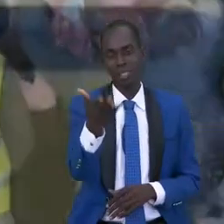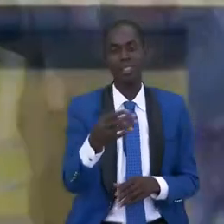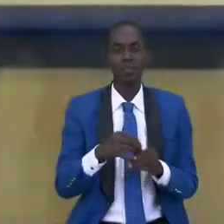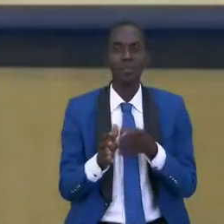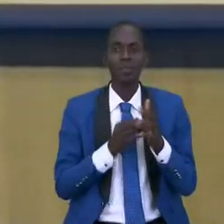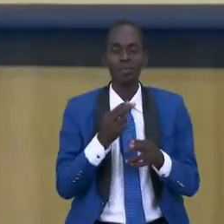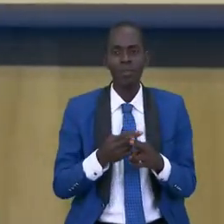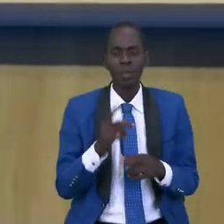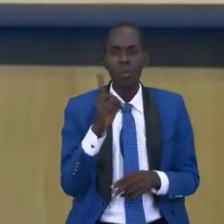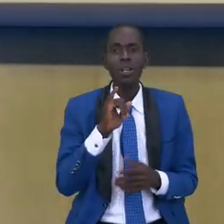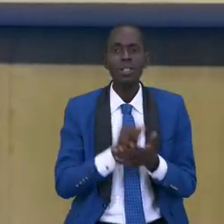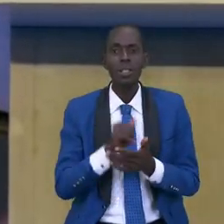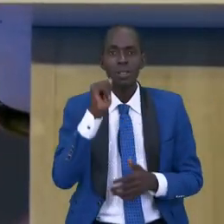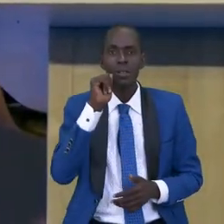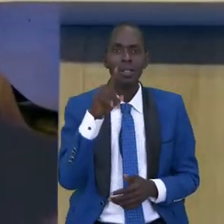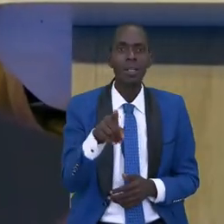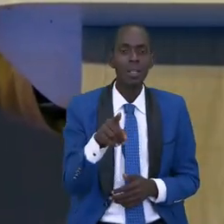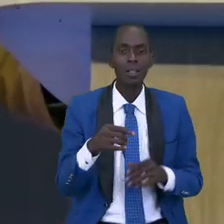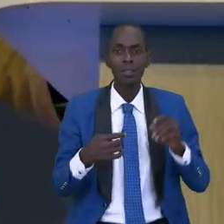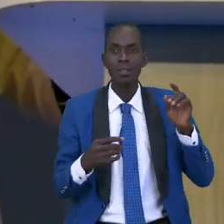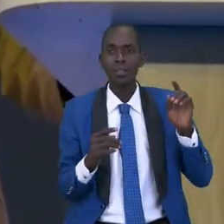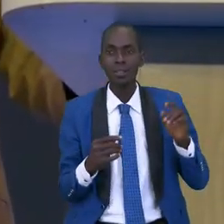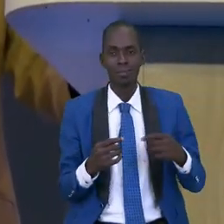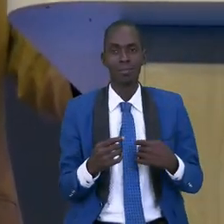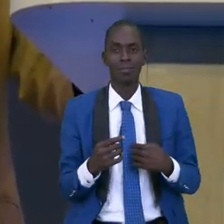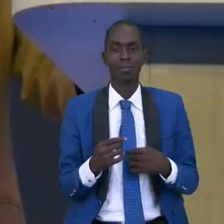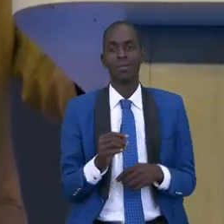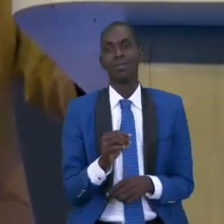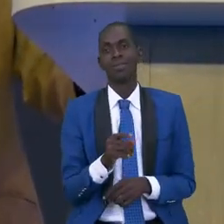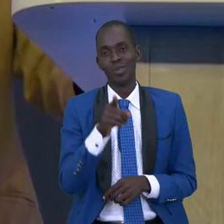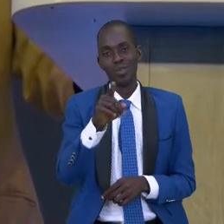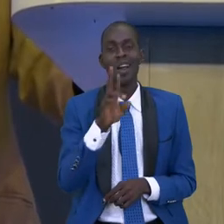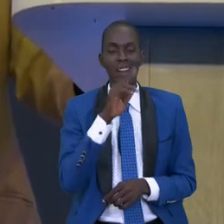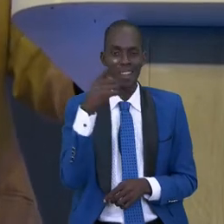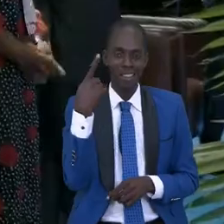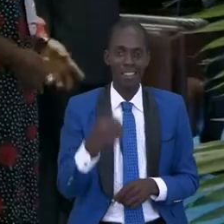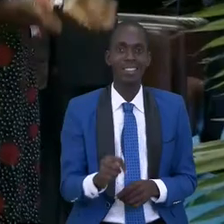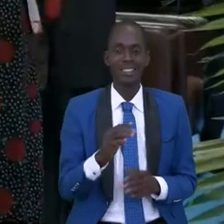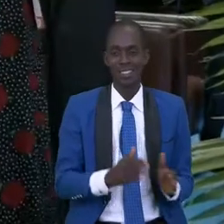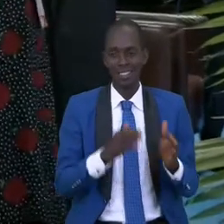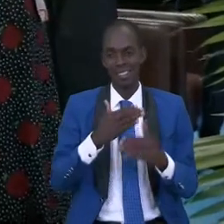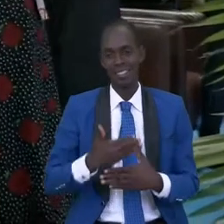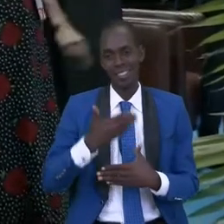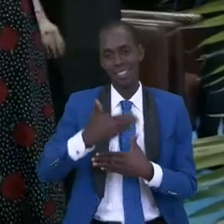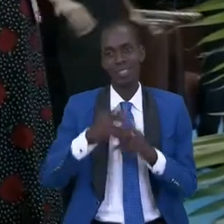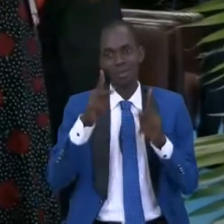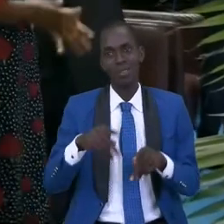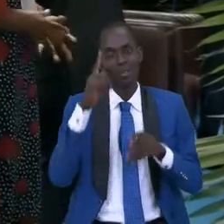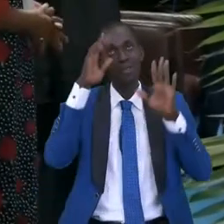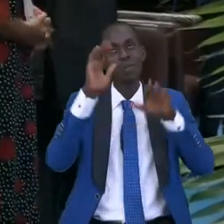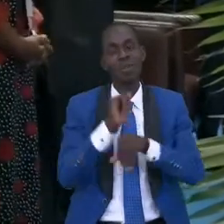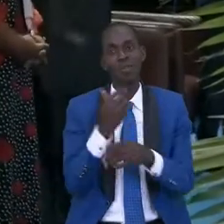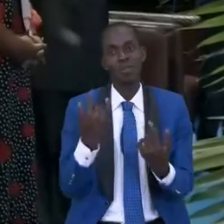What is she there? Praise the Lord. You are the candidate for miracle tonight.